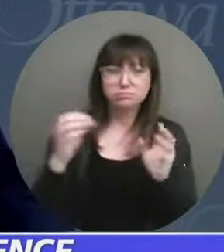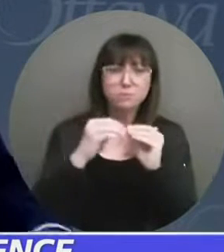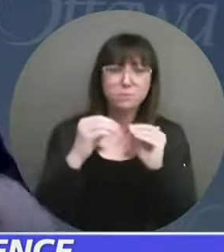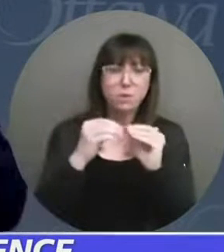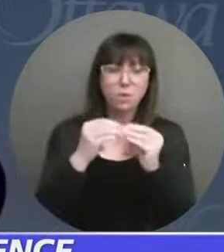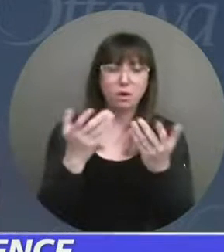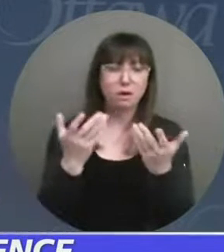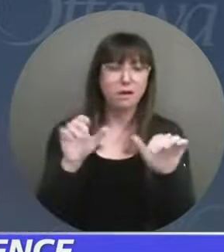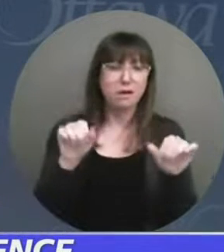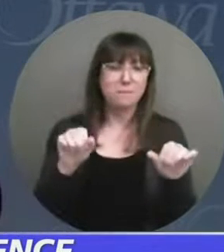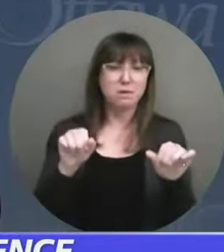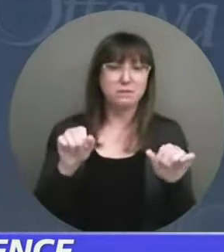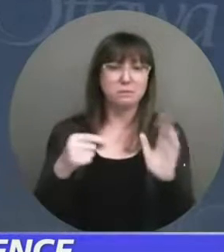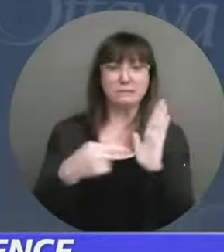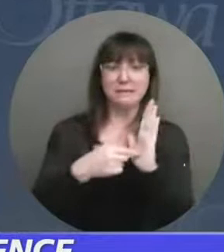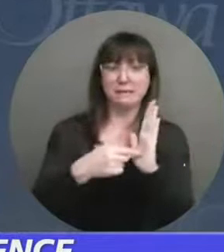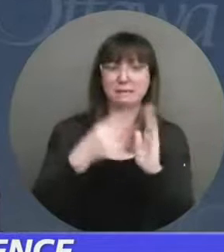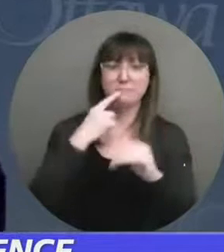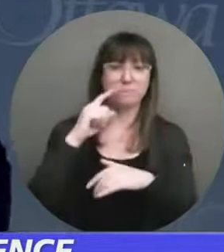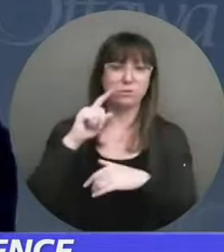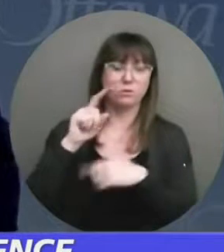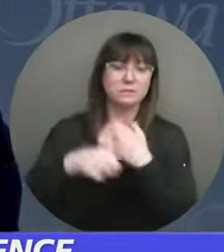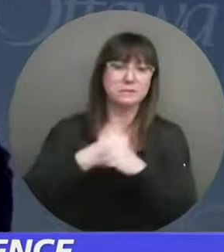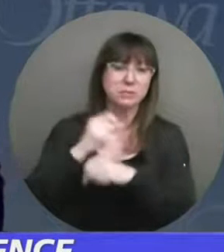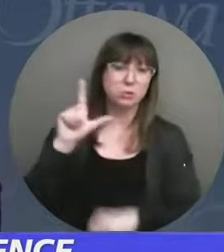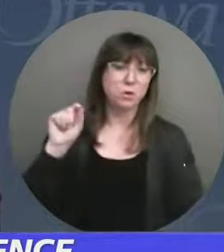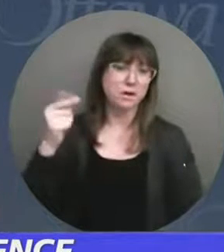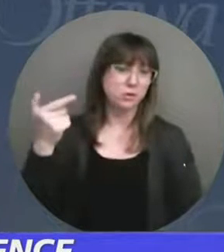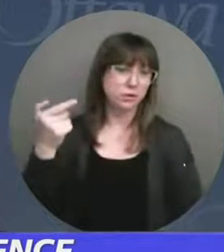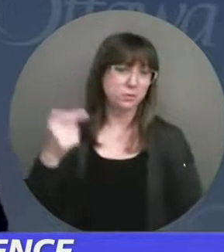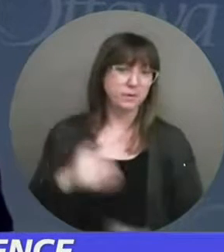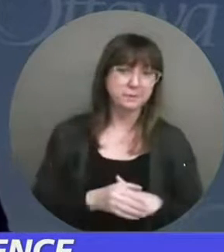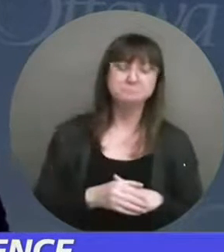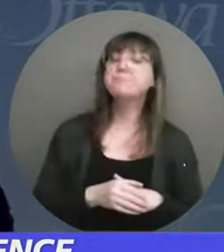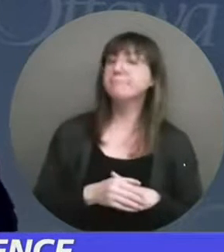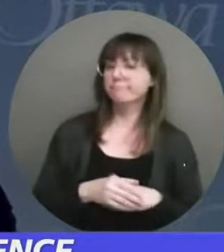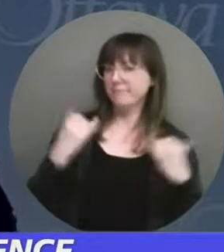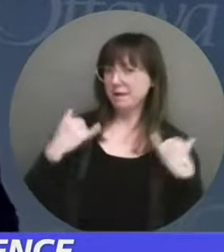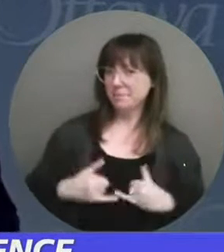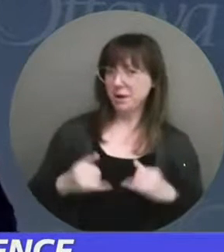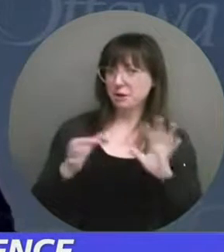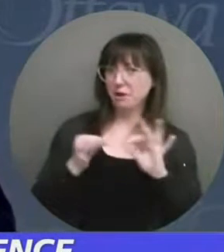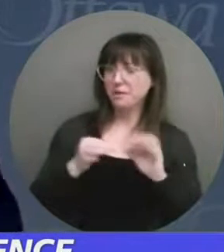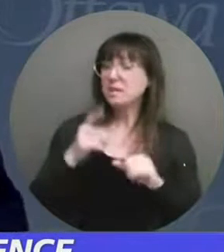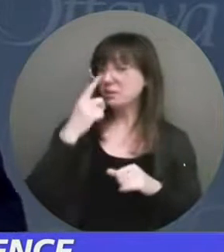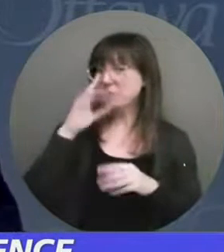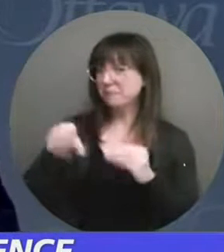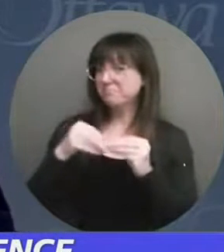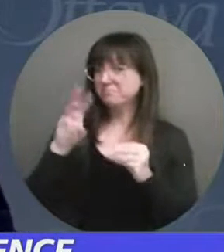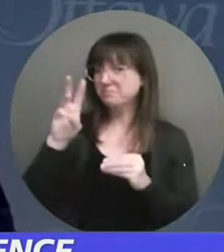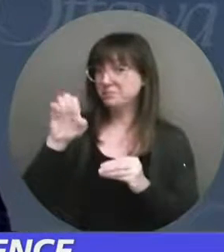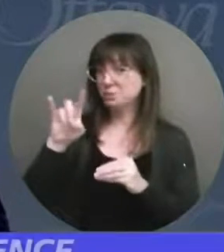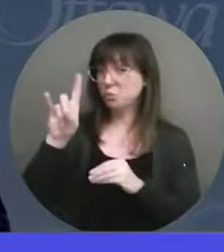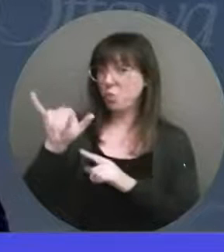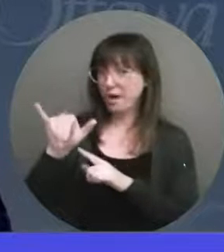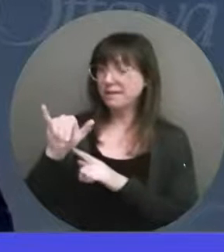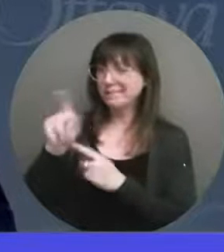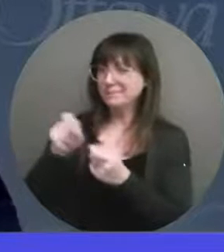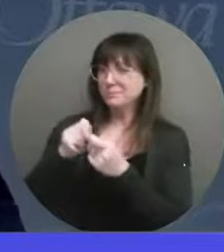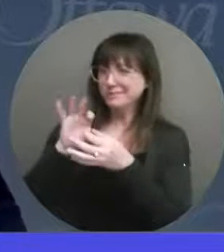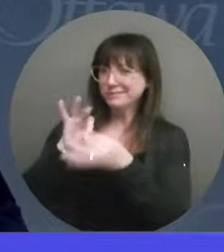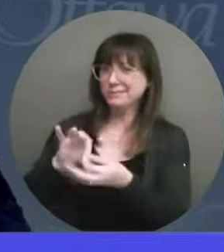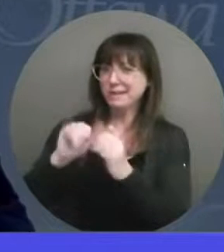possible shortfall for 2021. Thank you. Yes, thank you, Joanne. I'll ask Wendy to comment specifically in terms of the